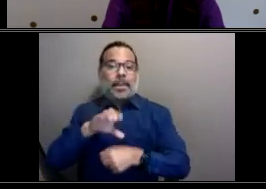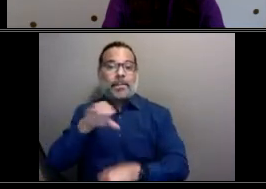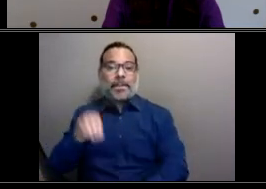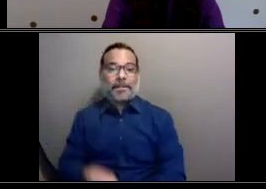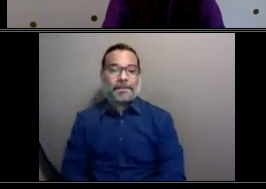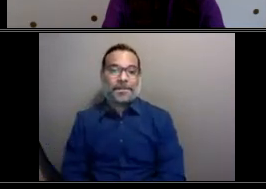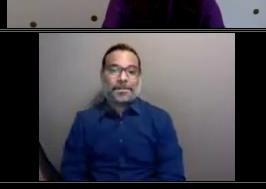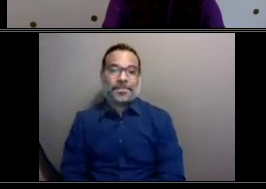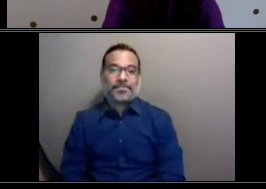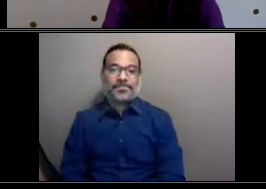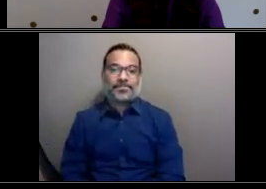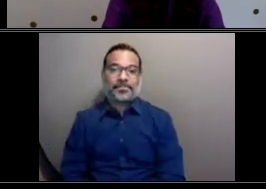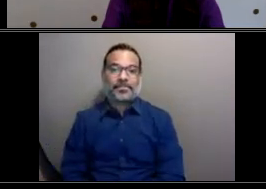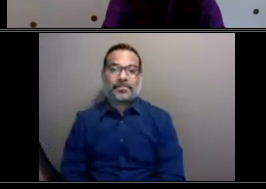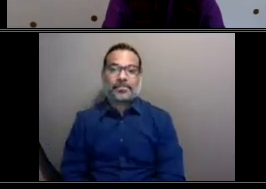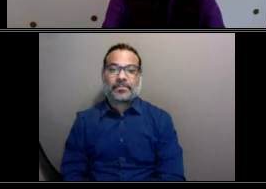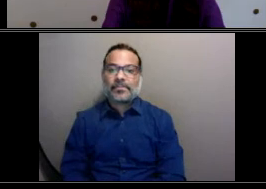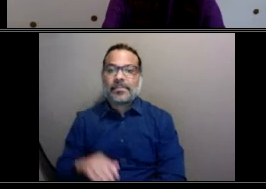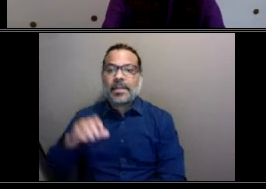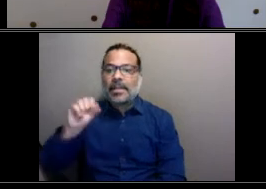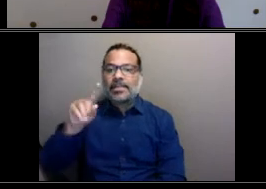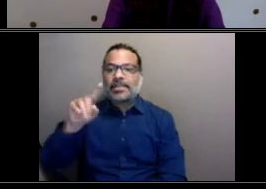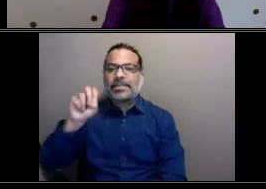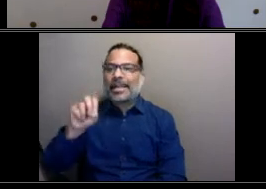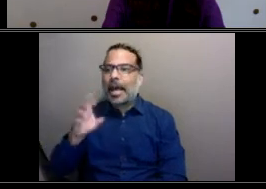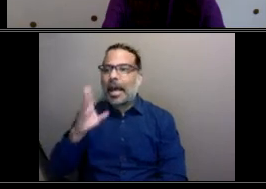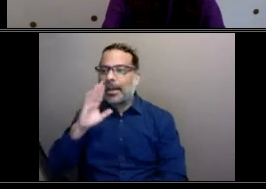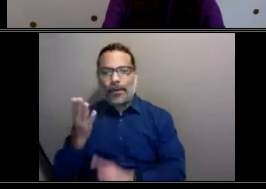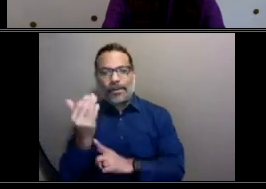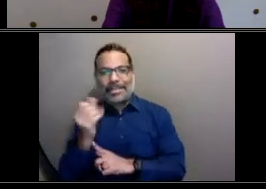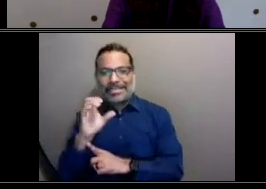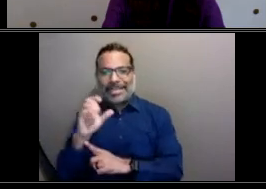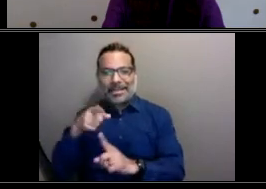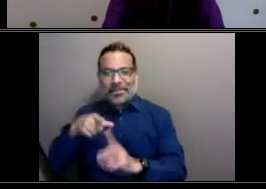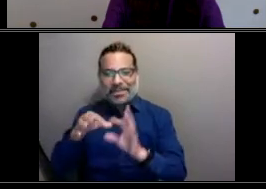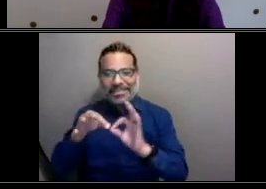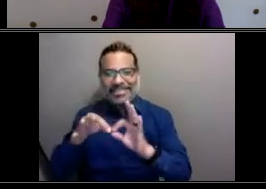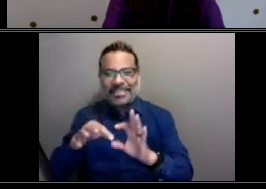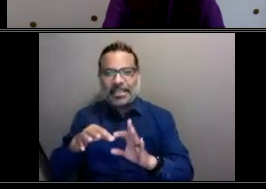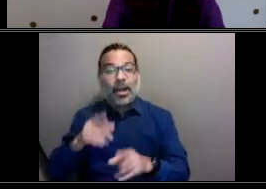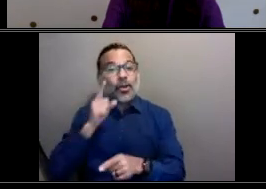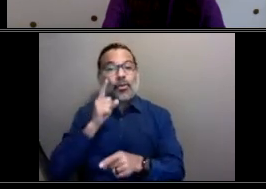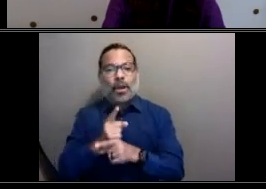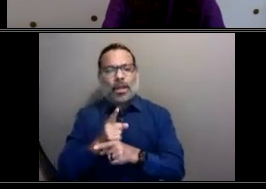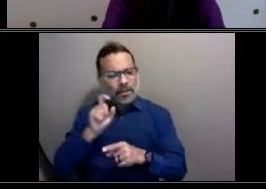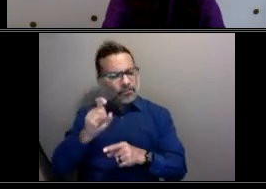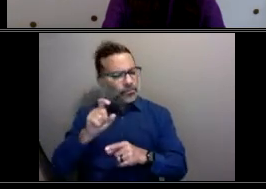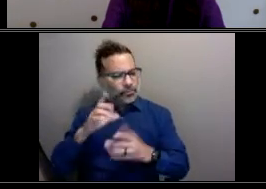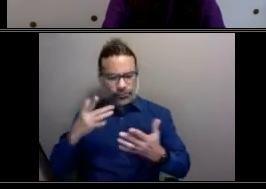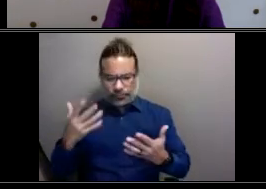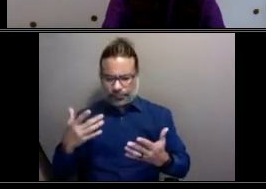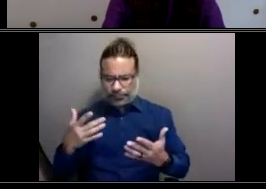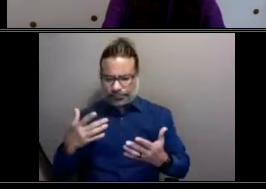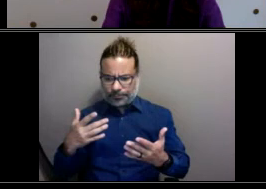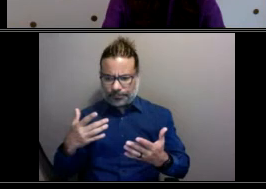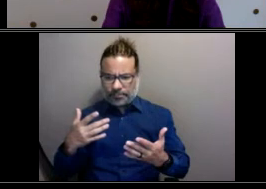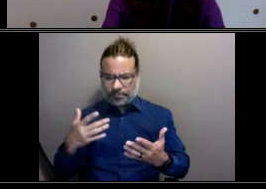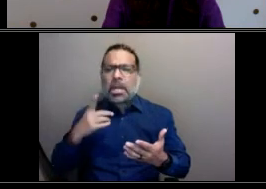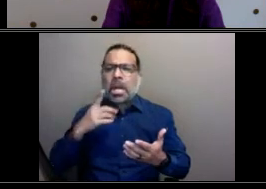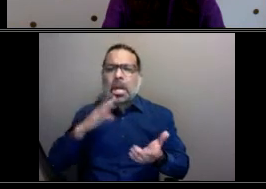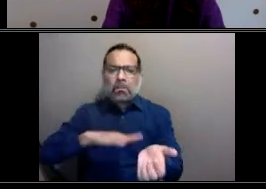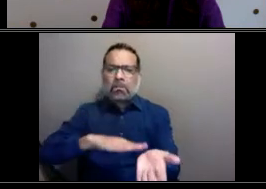Yeah, I would add a quick 15-second point that you always do have to do an internal pressure test